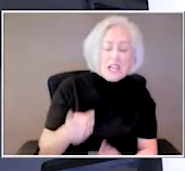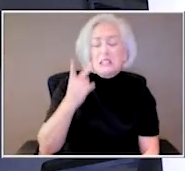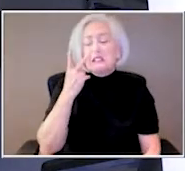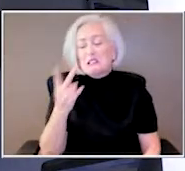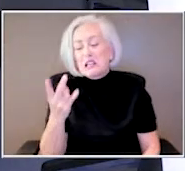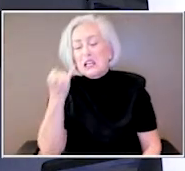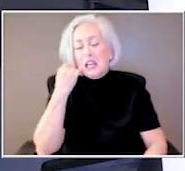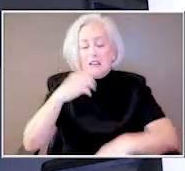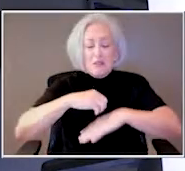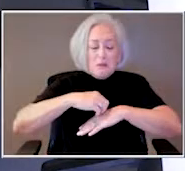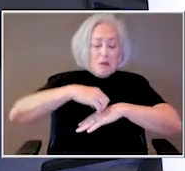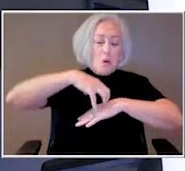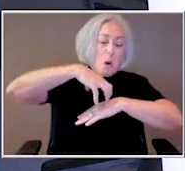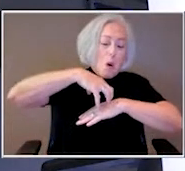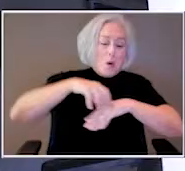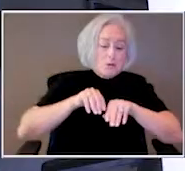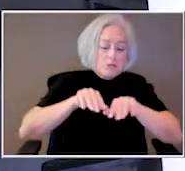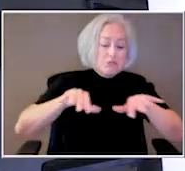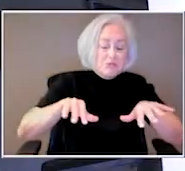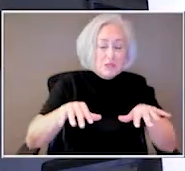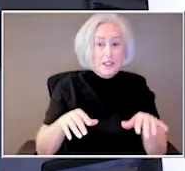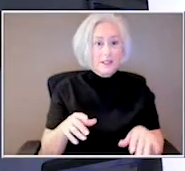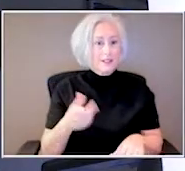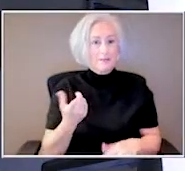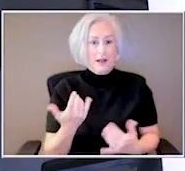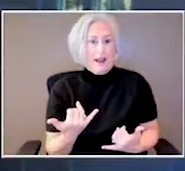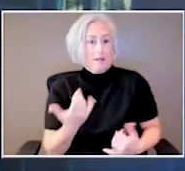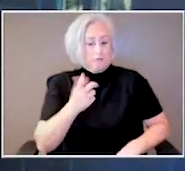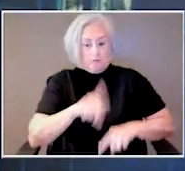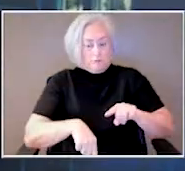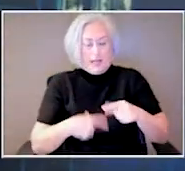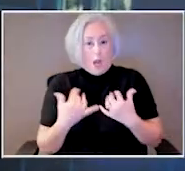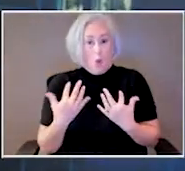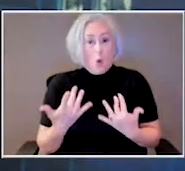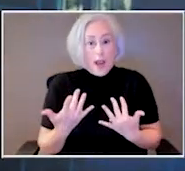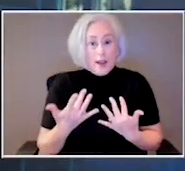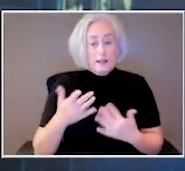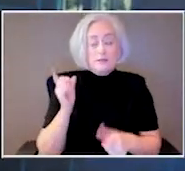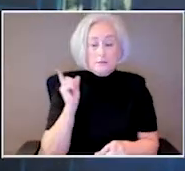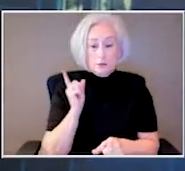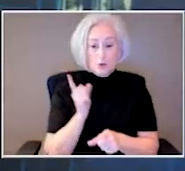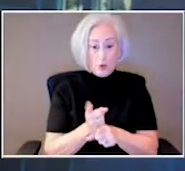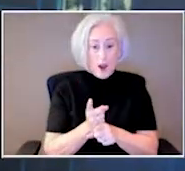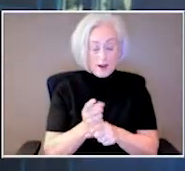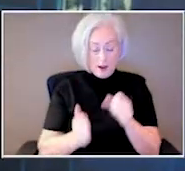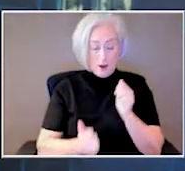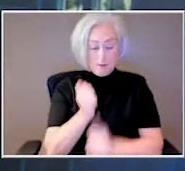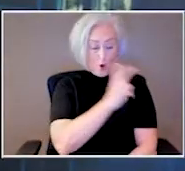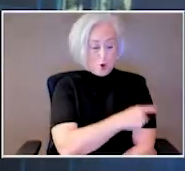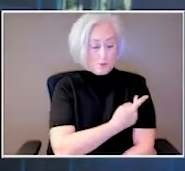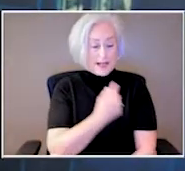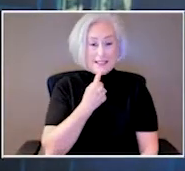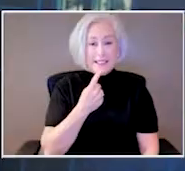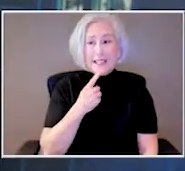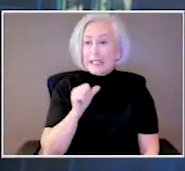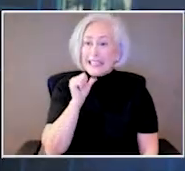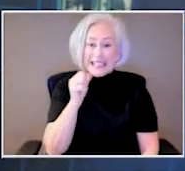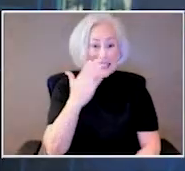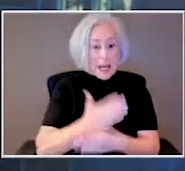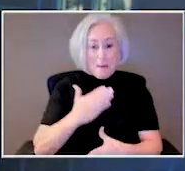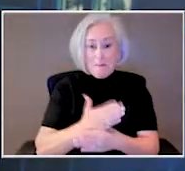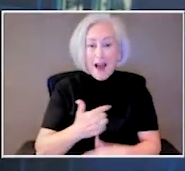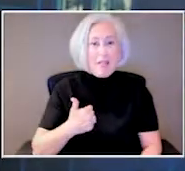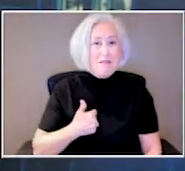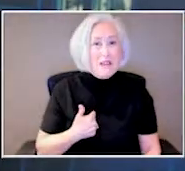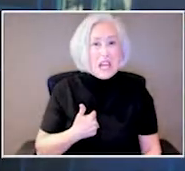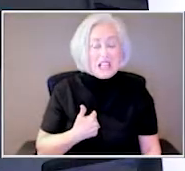bigger. And this is one of those cases, you can't wait. Right, and that's exactly what most patients say, is it didn't bother me, so I didn't go to the doctor.